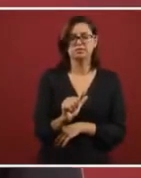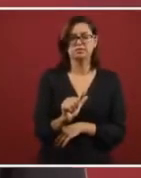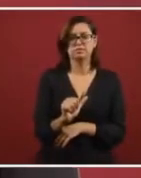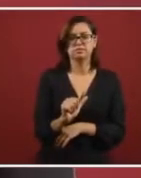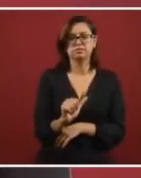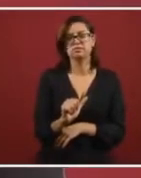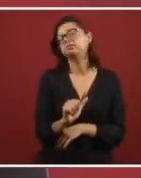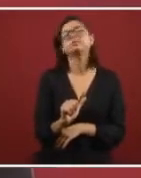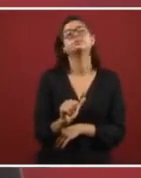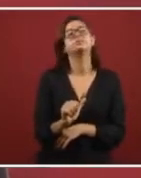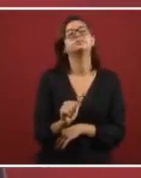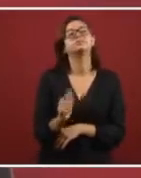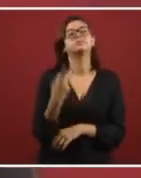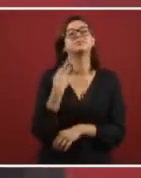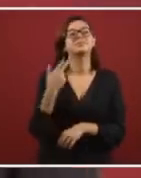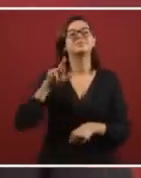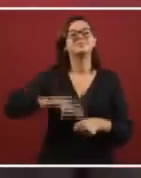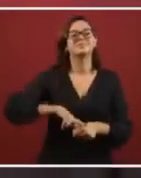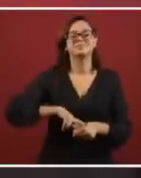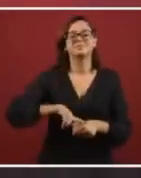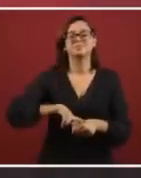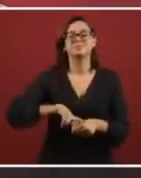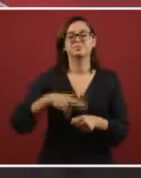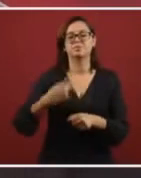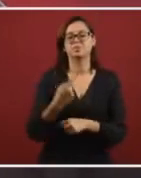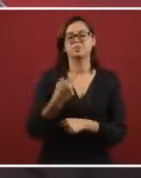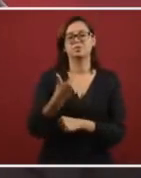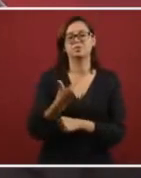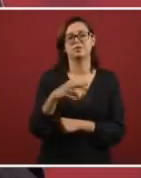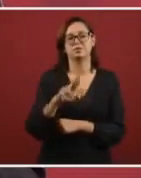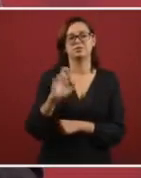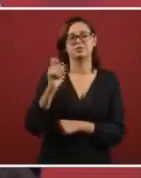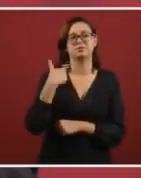la procuraduría, the procurement department